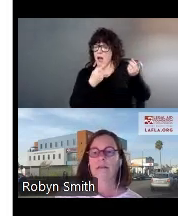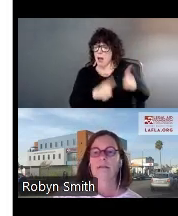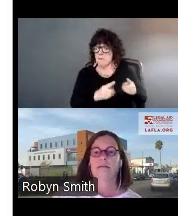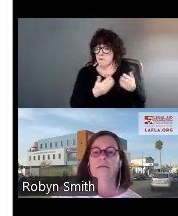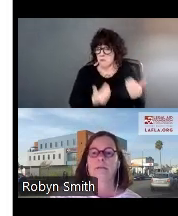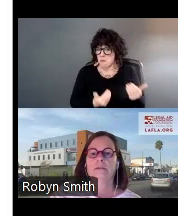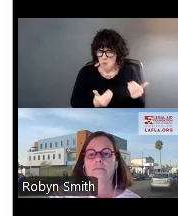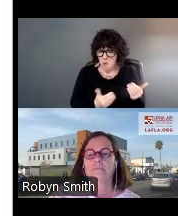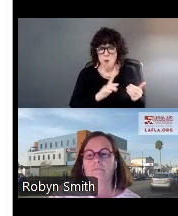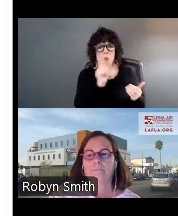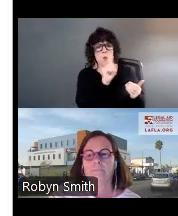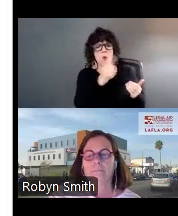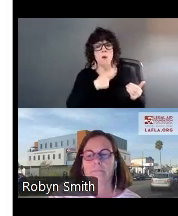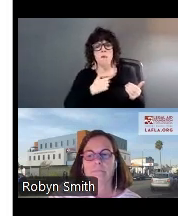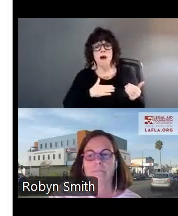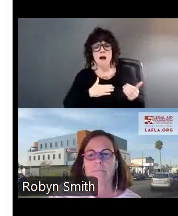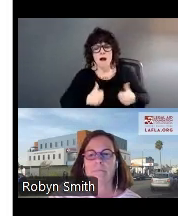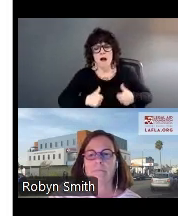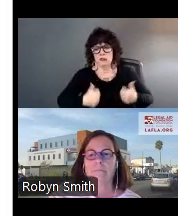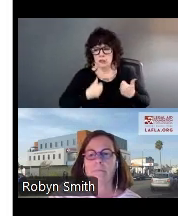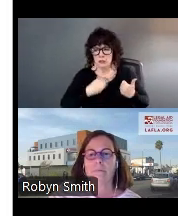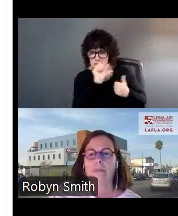location.